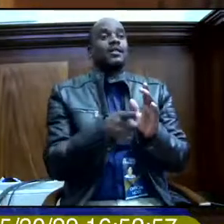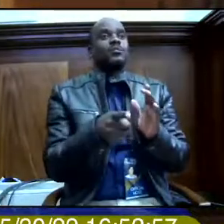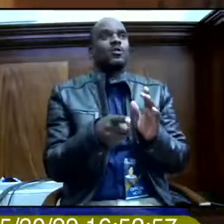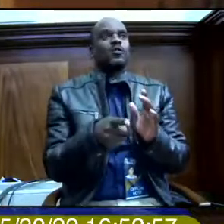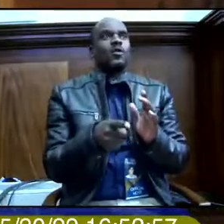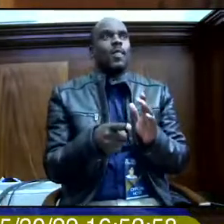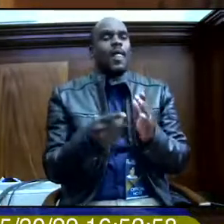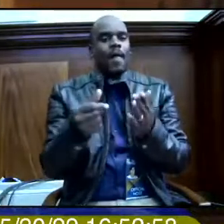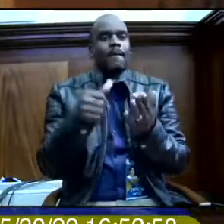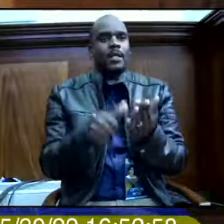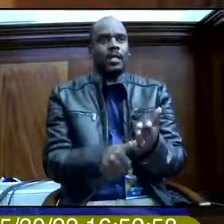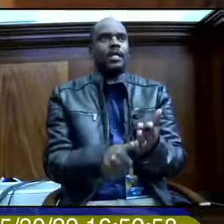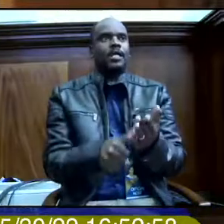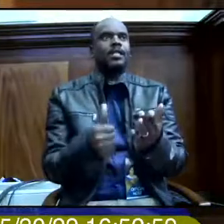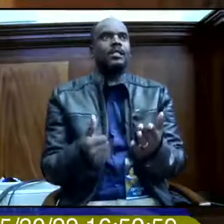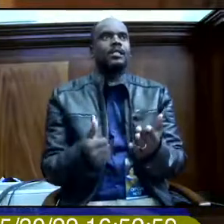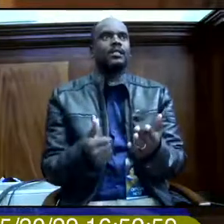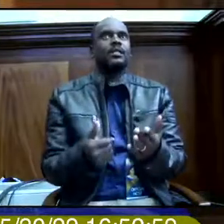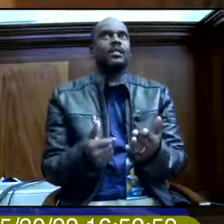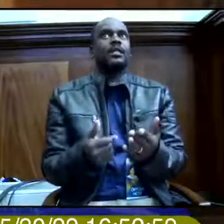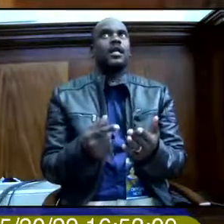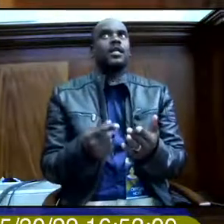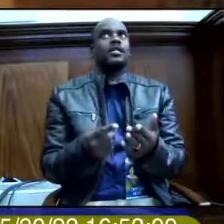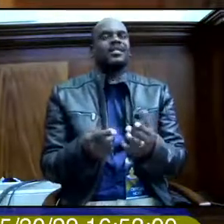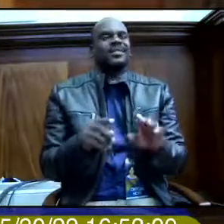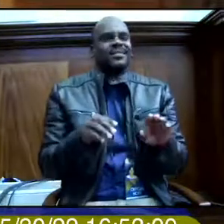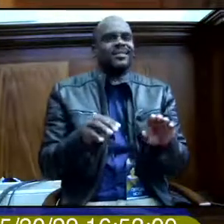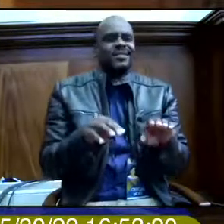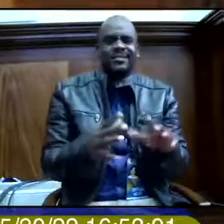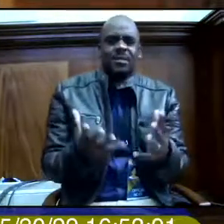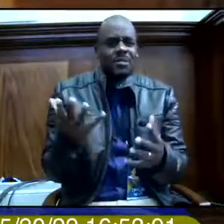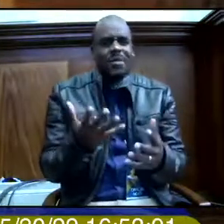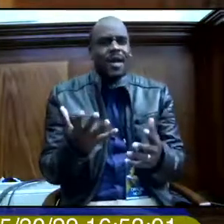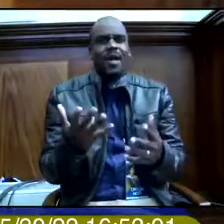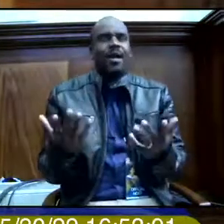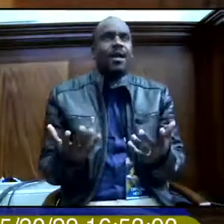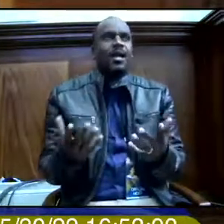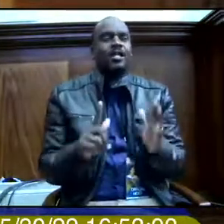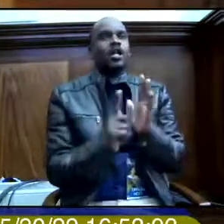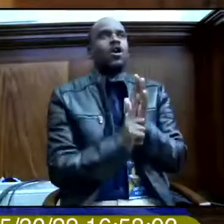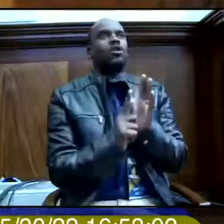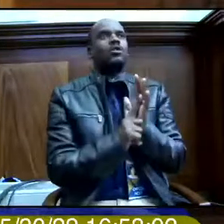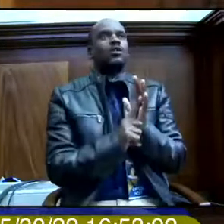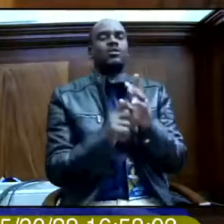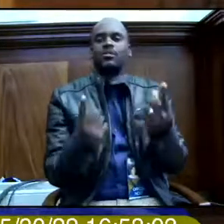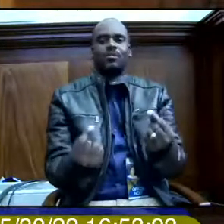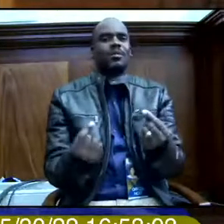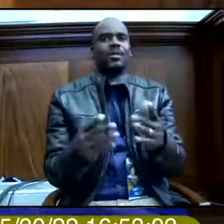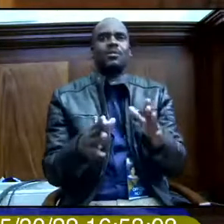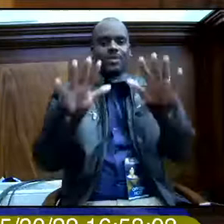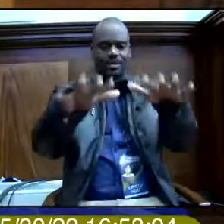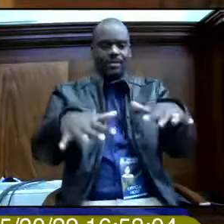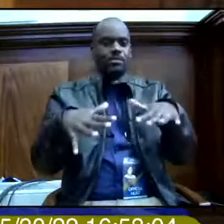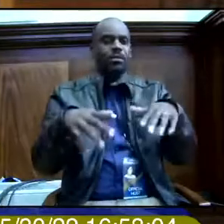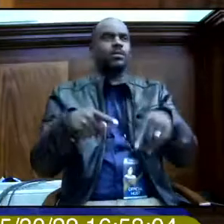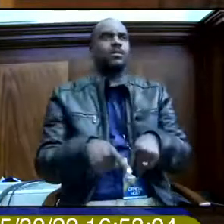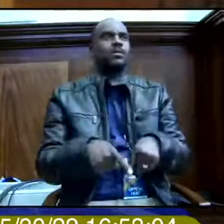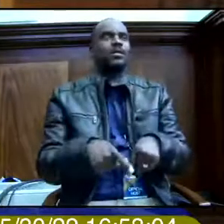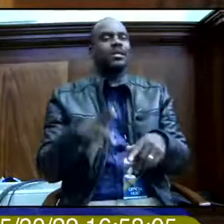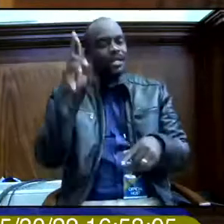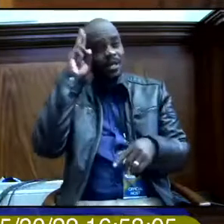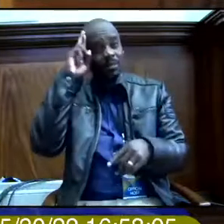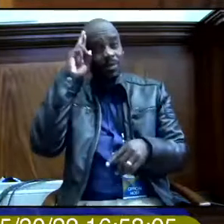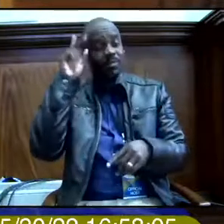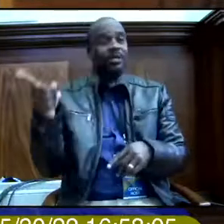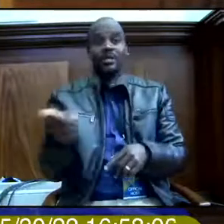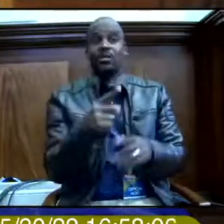application uh somewhere somehow the laws that are made by these houses remember those those